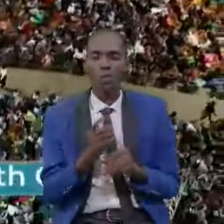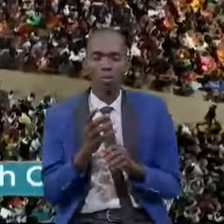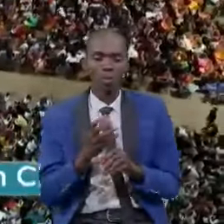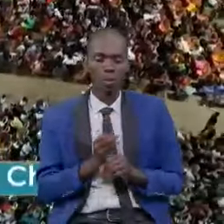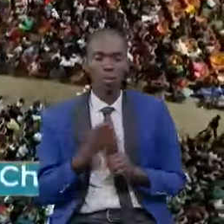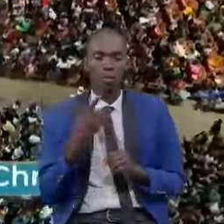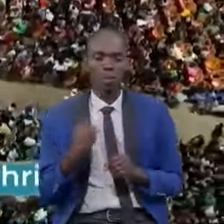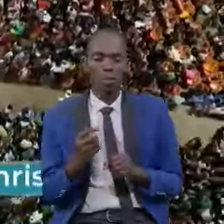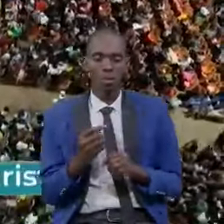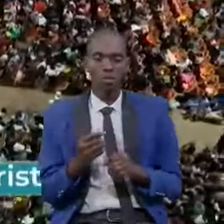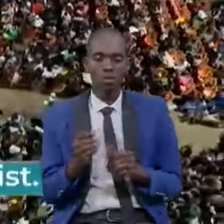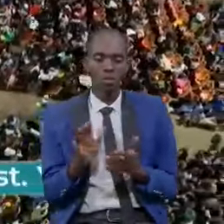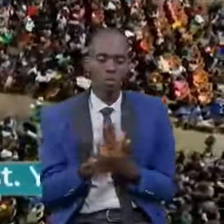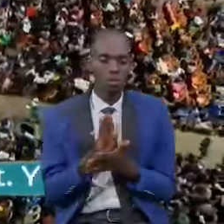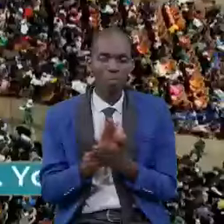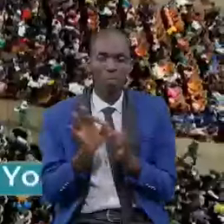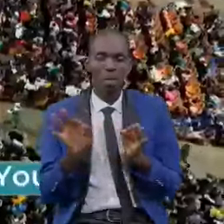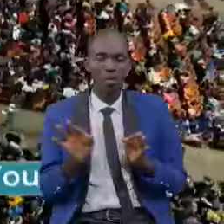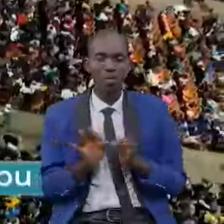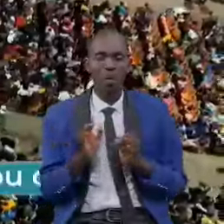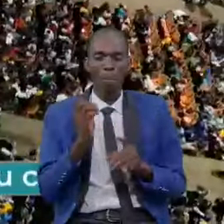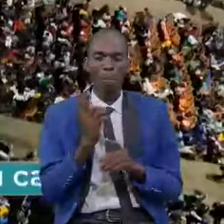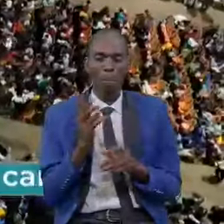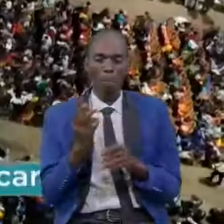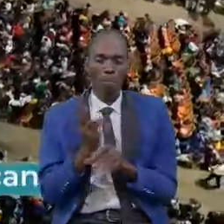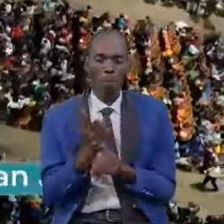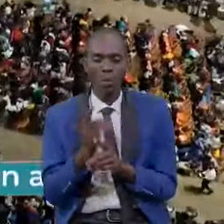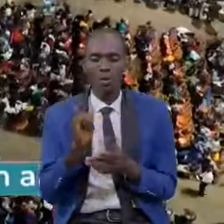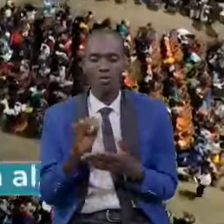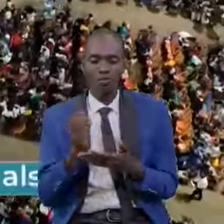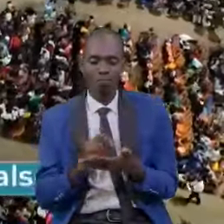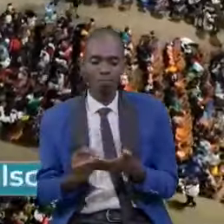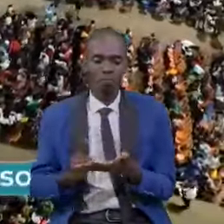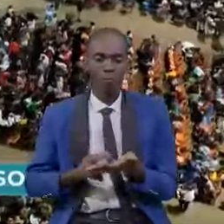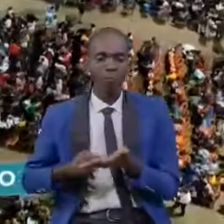mistake. And the telephone number should be 11 digits.